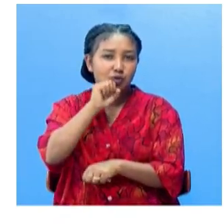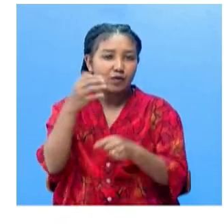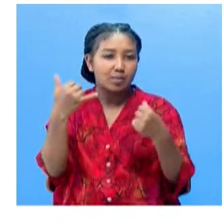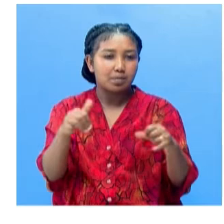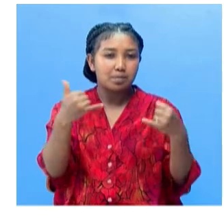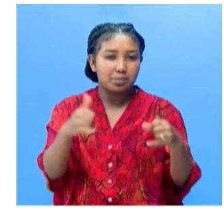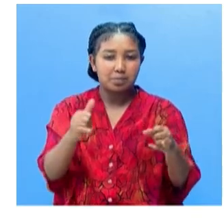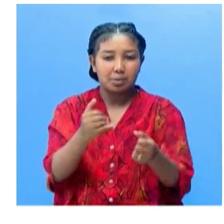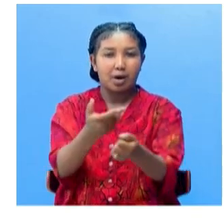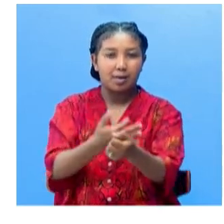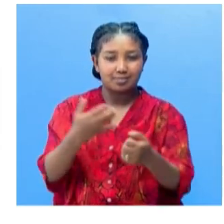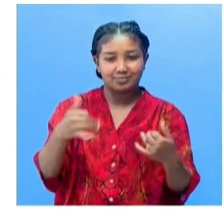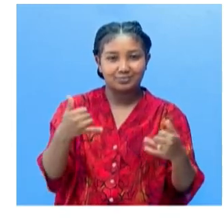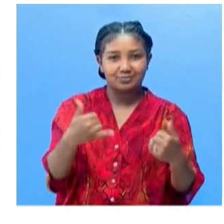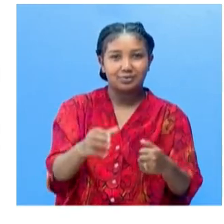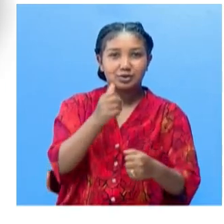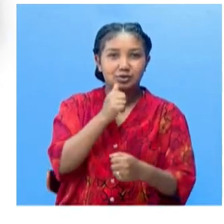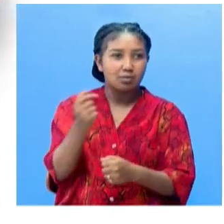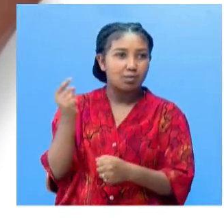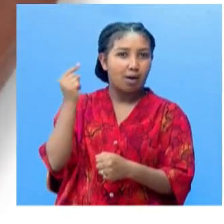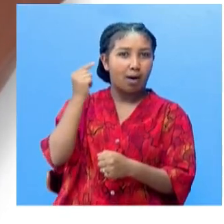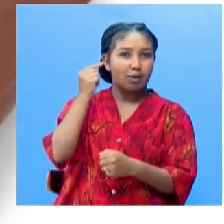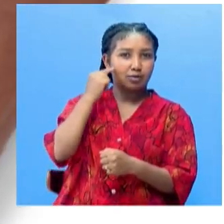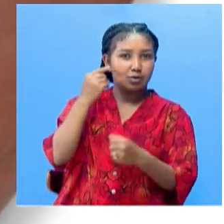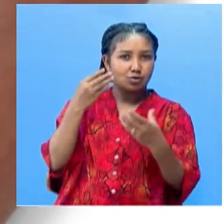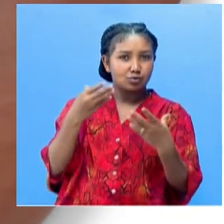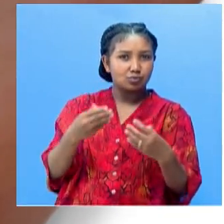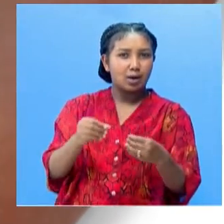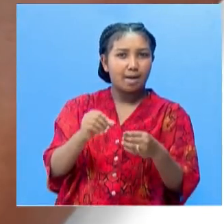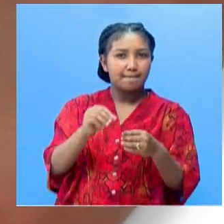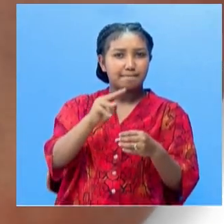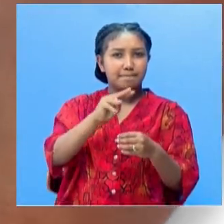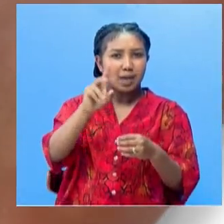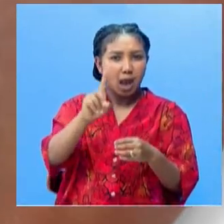her garden when she heard a soft meow.